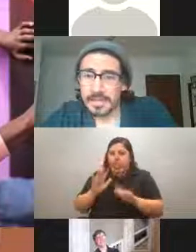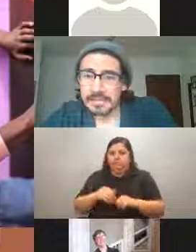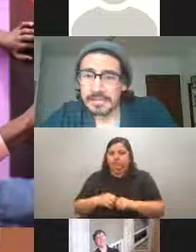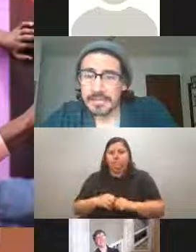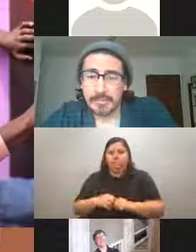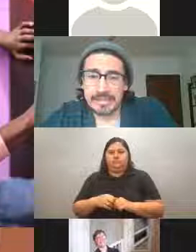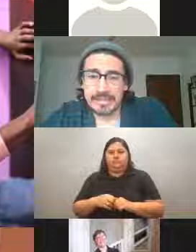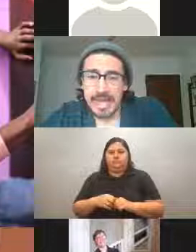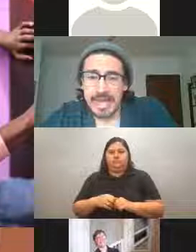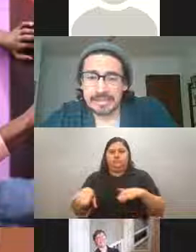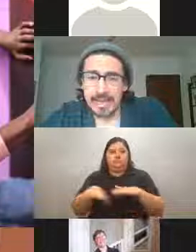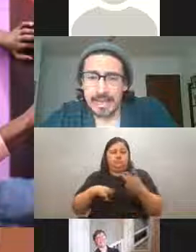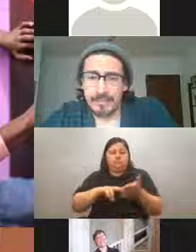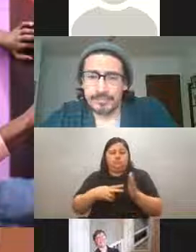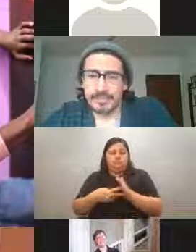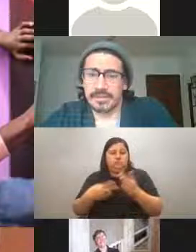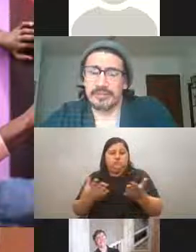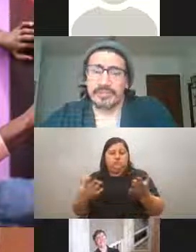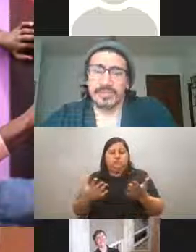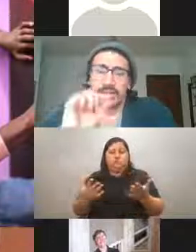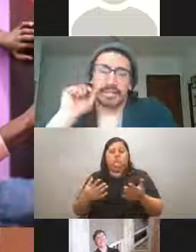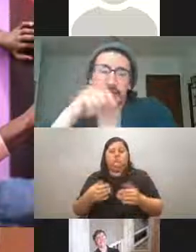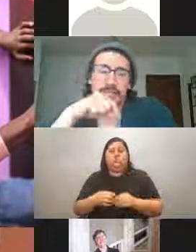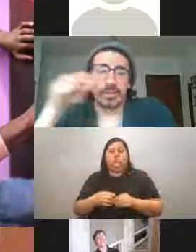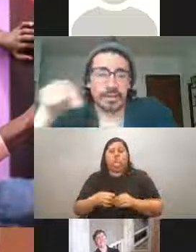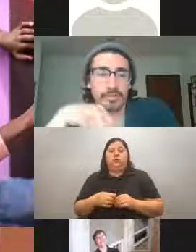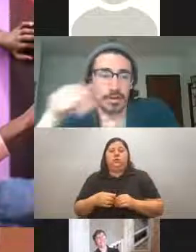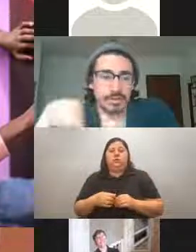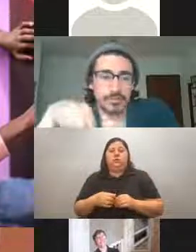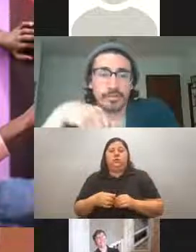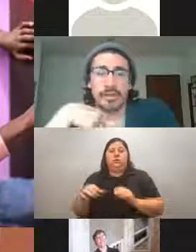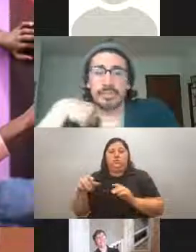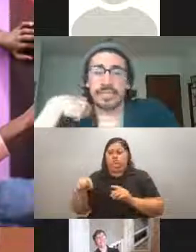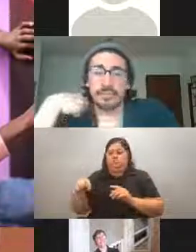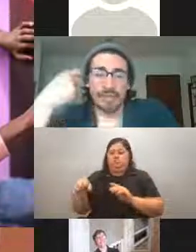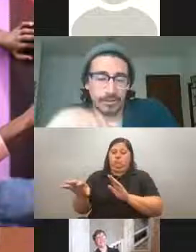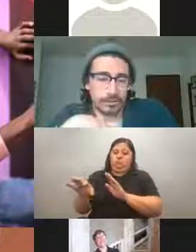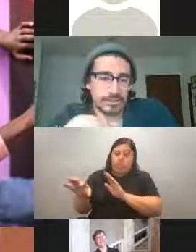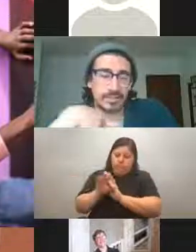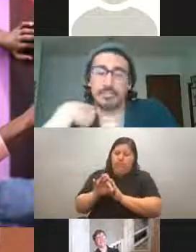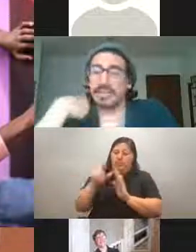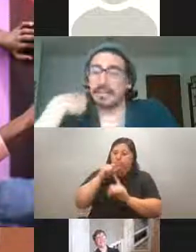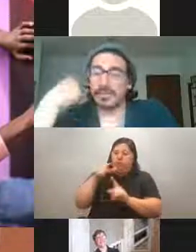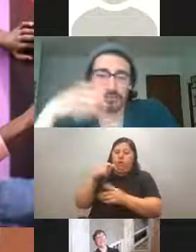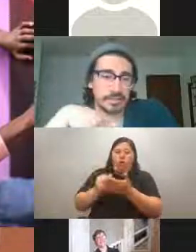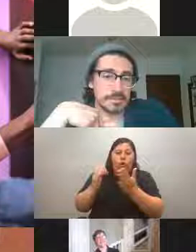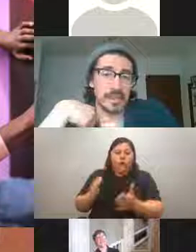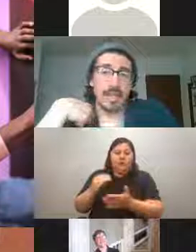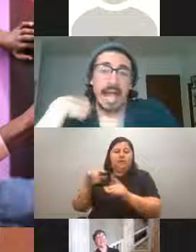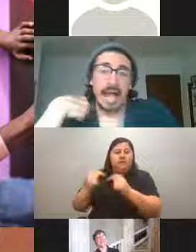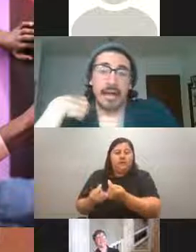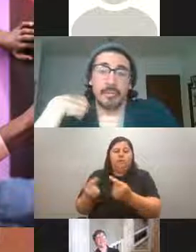And so basically that means that the selected artist or artist team is going to be meeting with faculty, meeting with